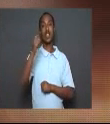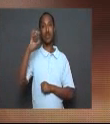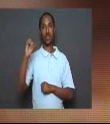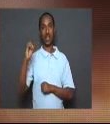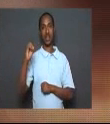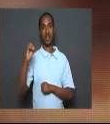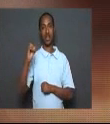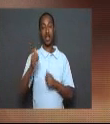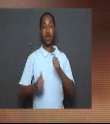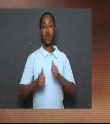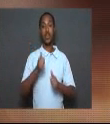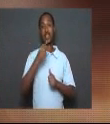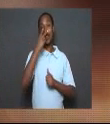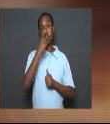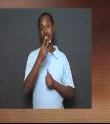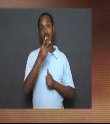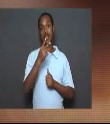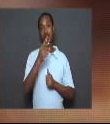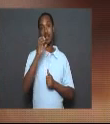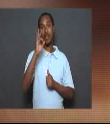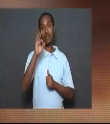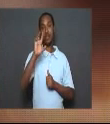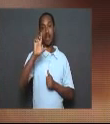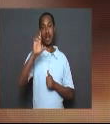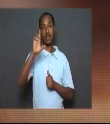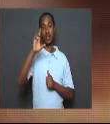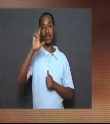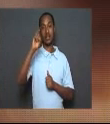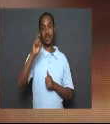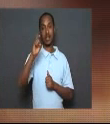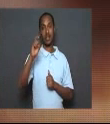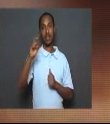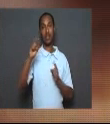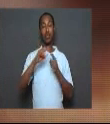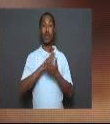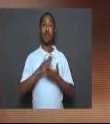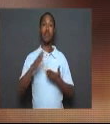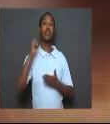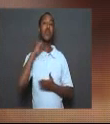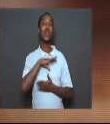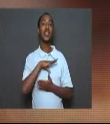oxide, which serves as a flux to remove impurities.